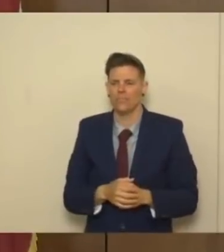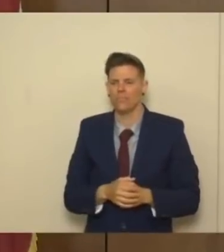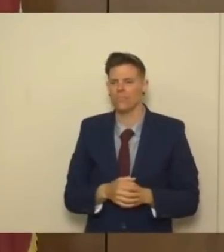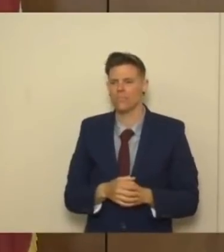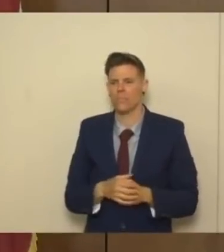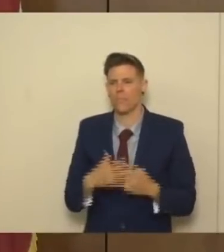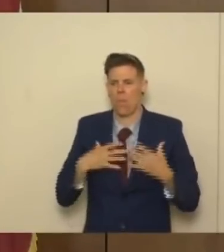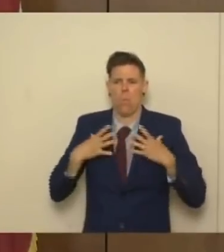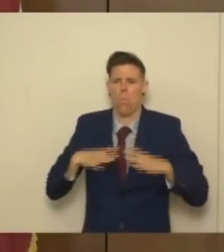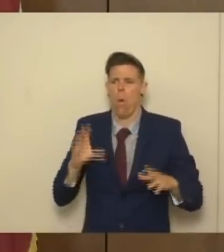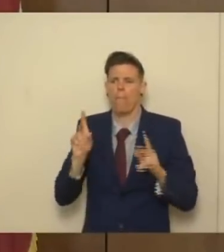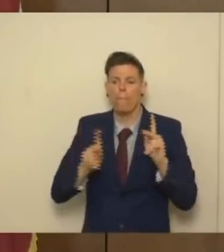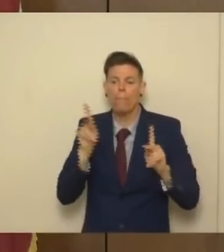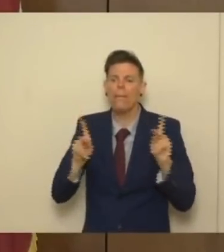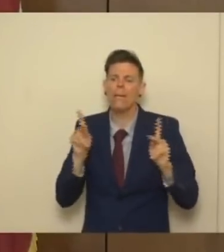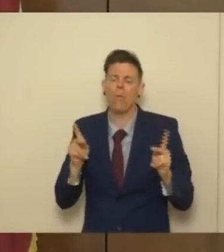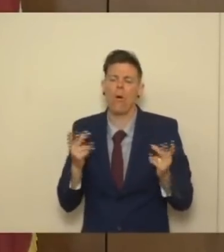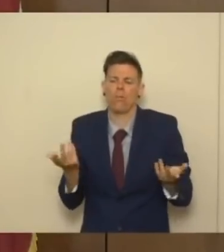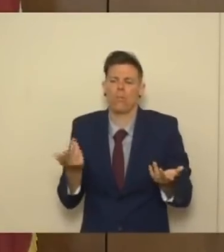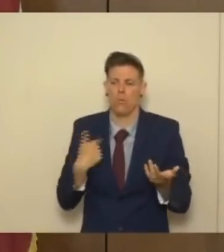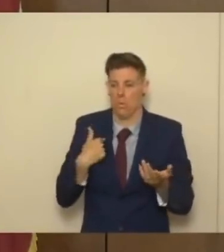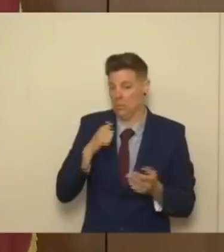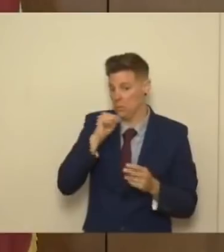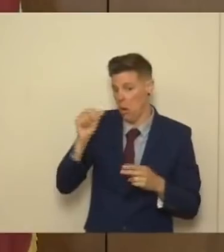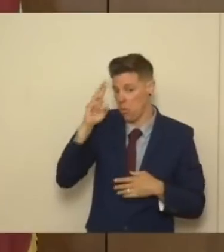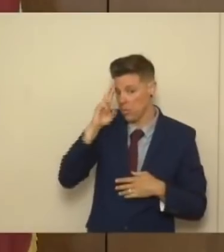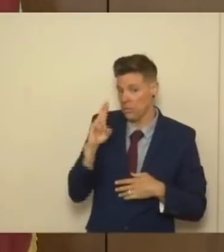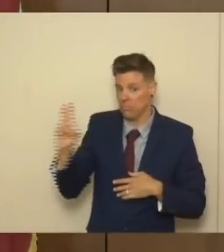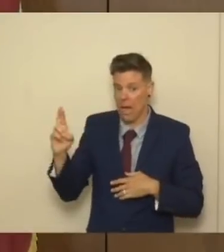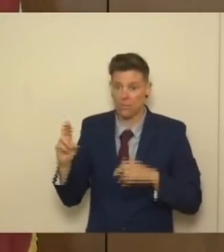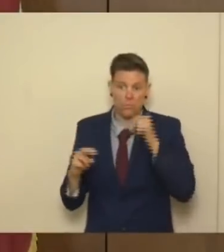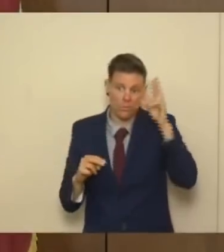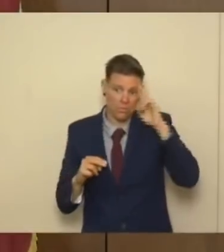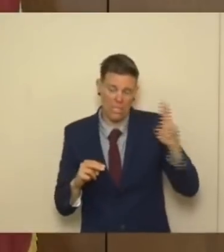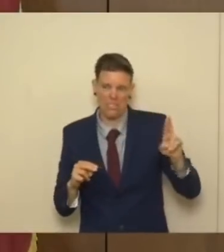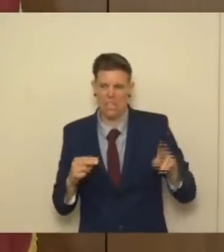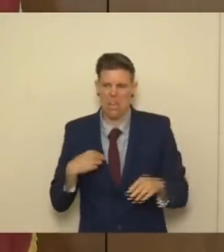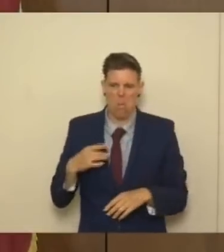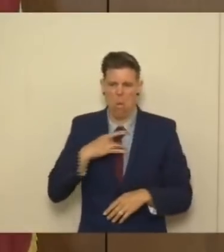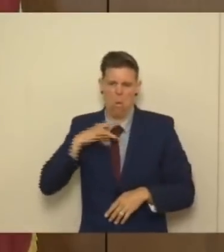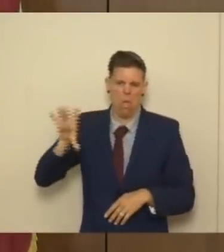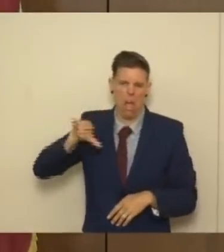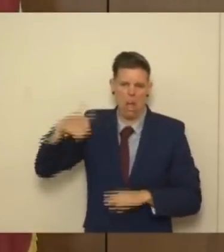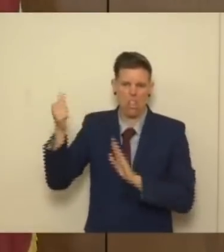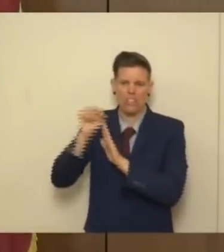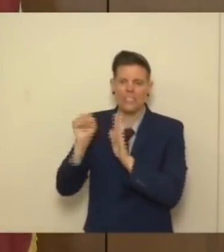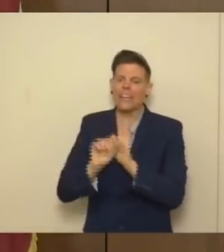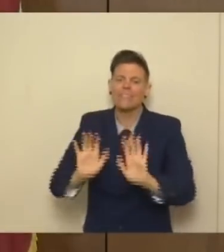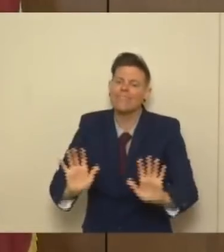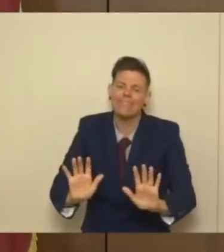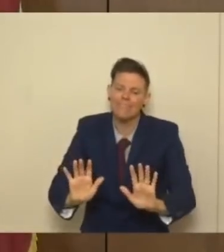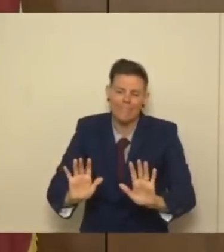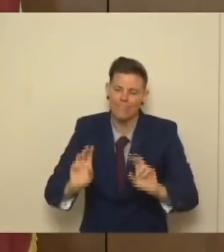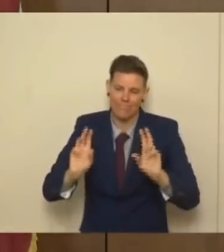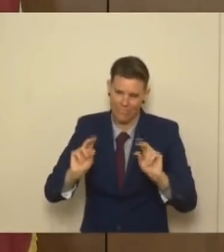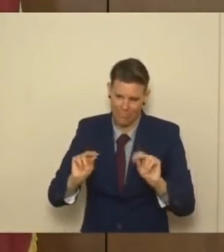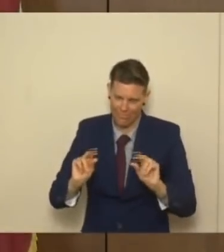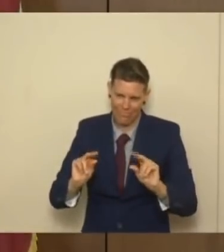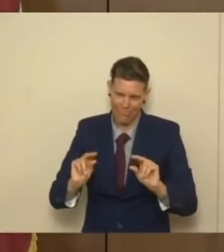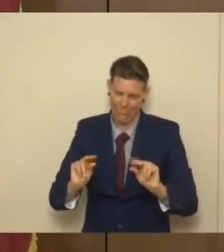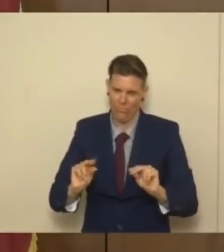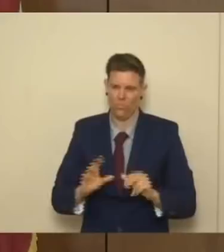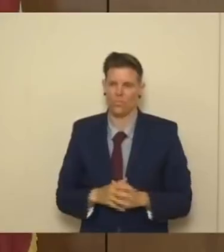we disrespect, that we don't like anyone from another state, or that they feel that way about us. Not true. It's